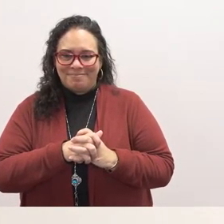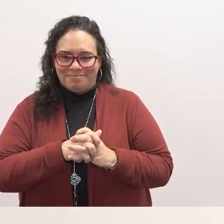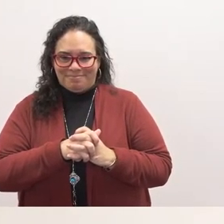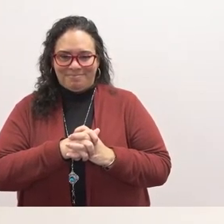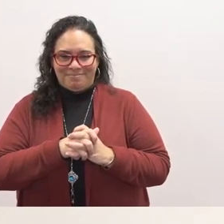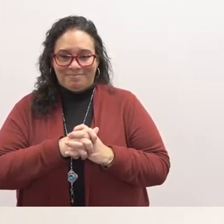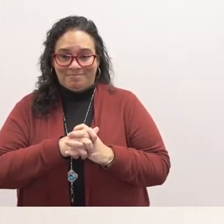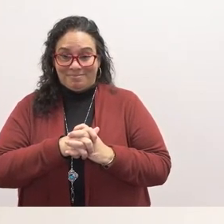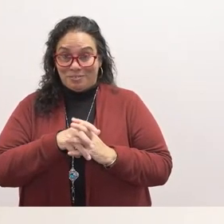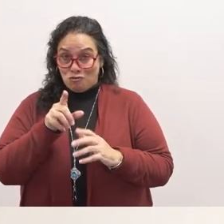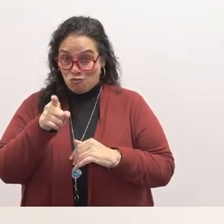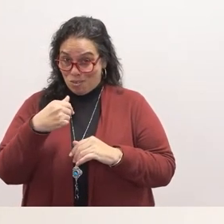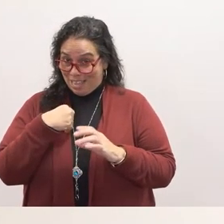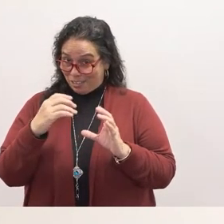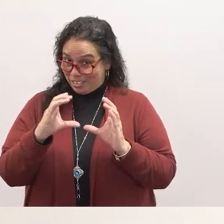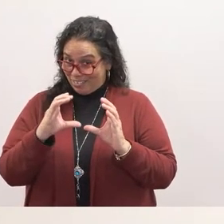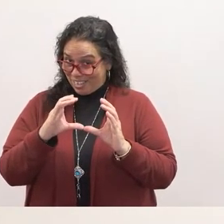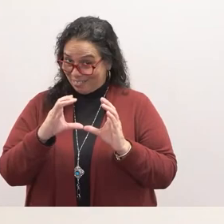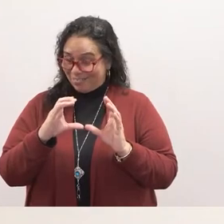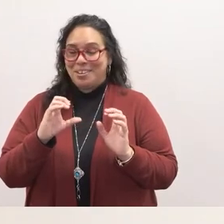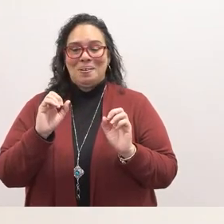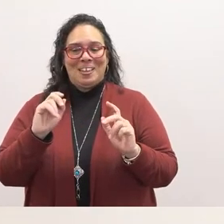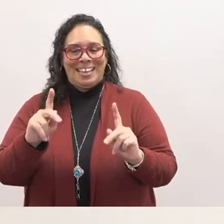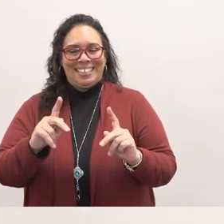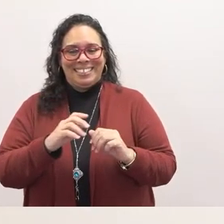Do you have the certificate? Okay.